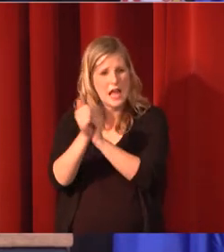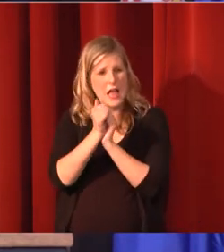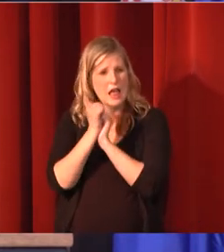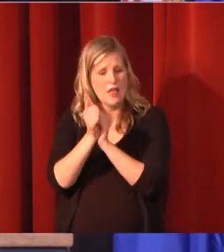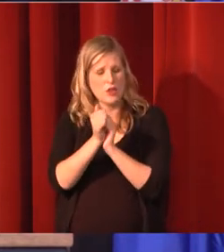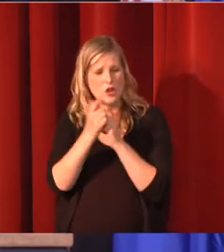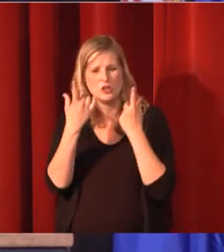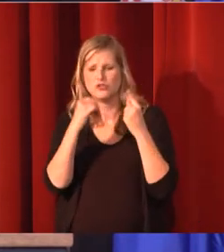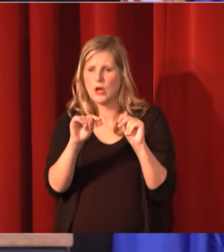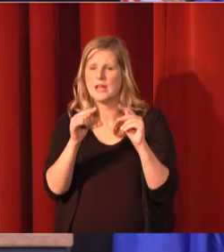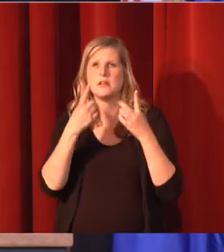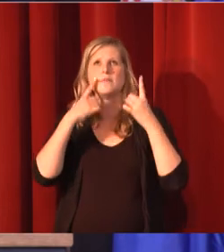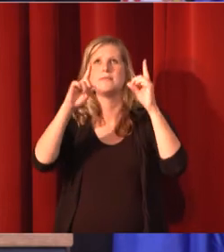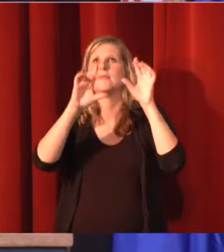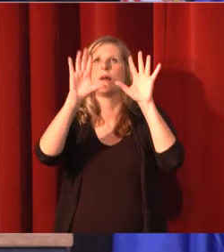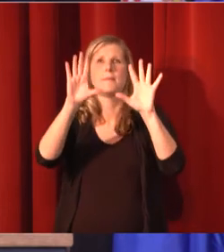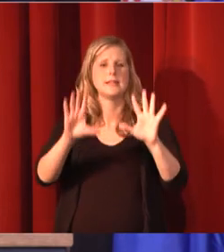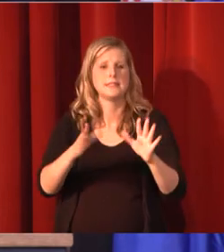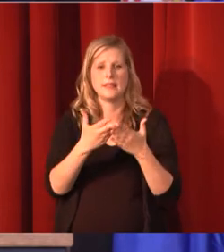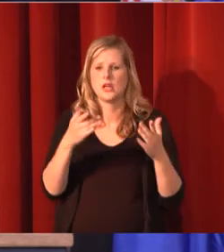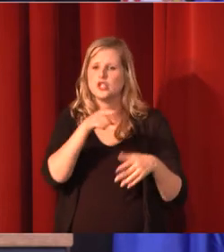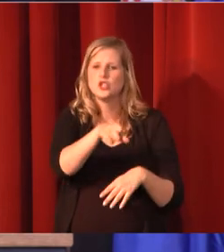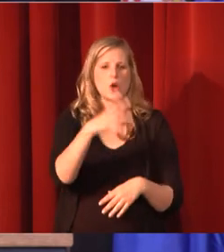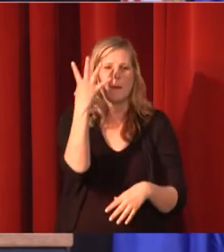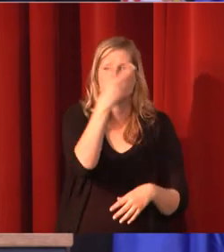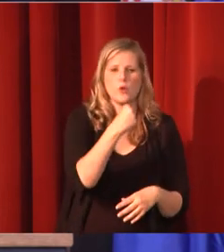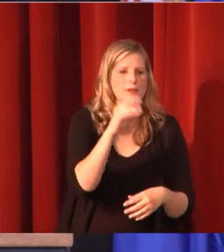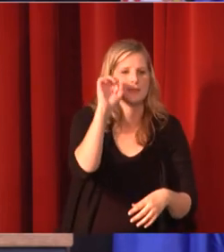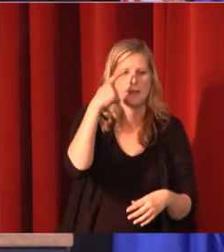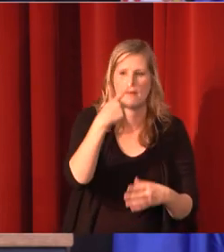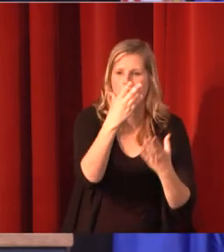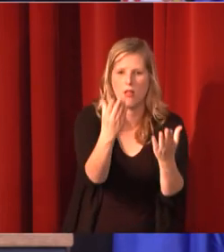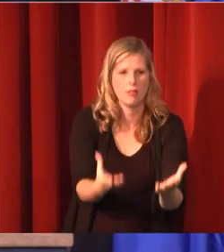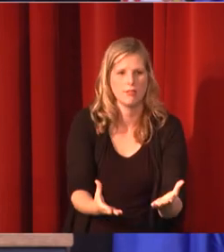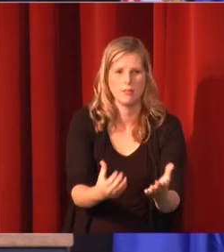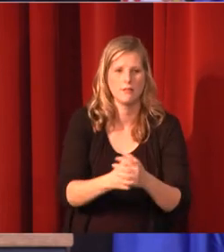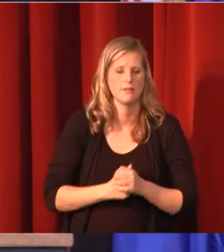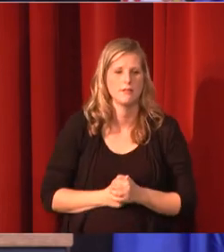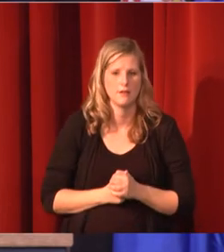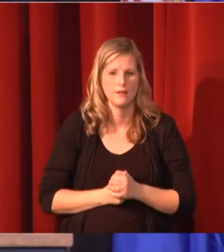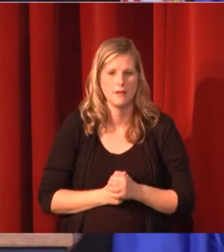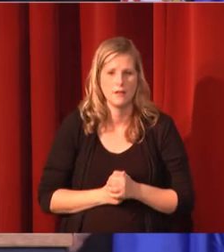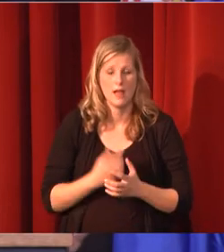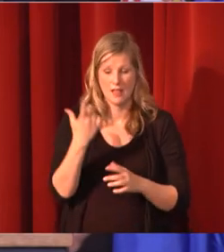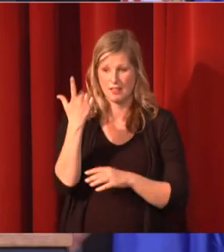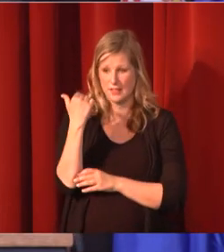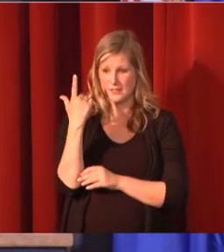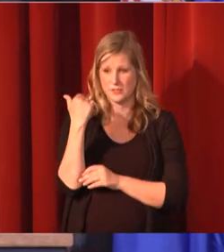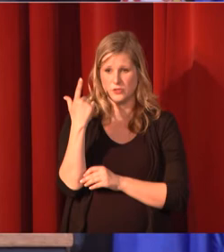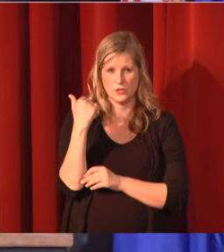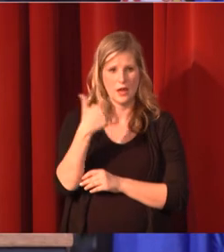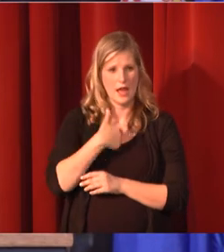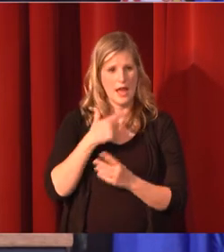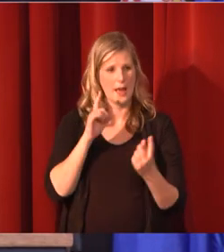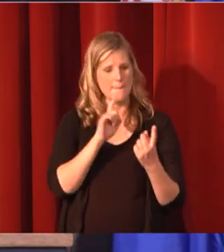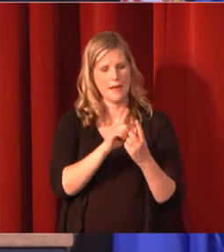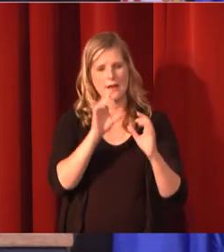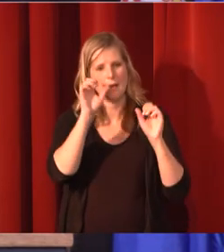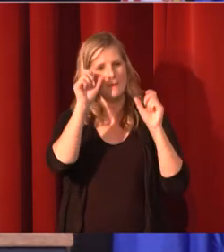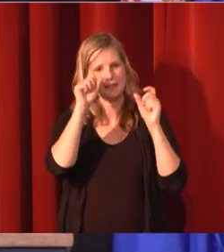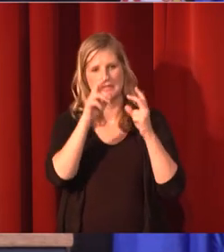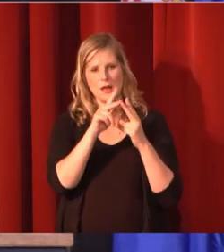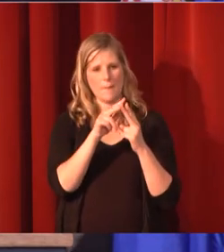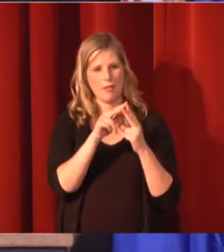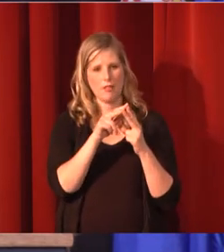things you are what's most beautiful about st. Paul a year ago I met an incredible couple